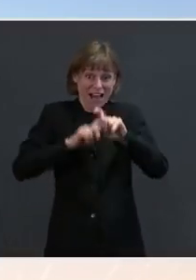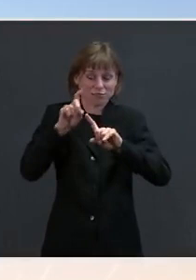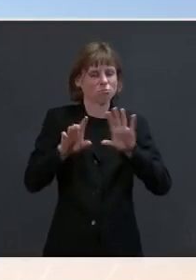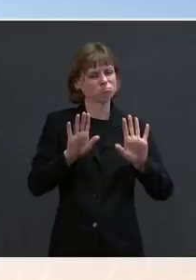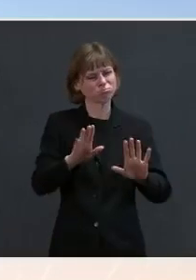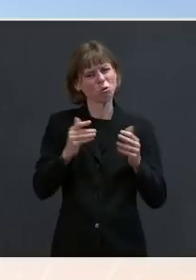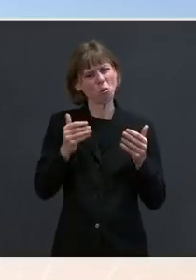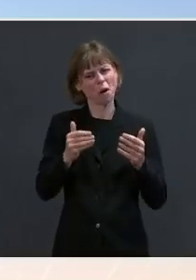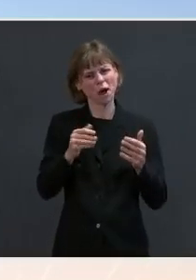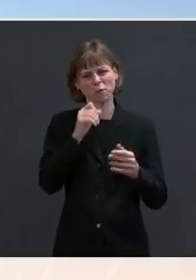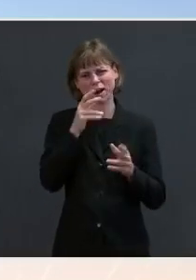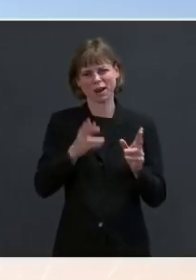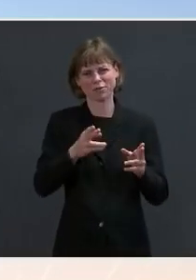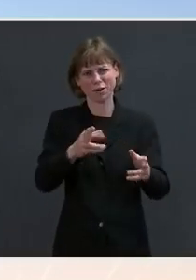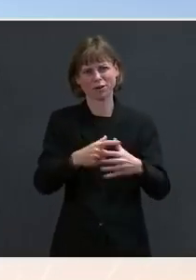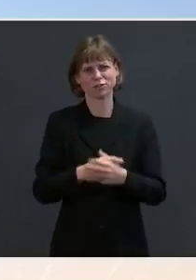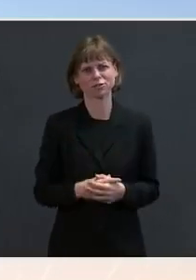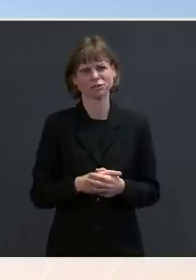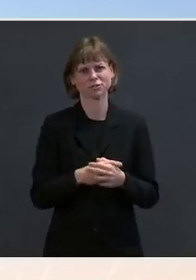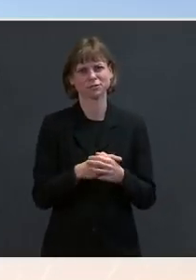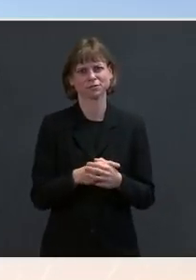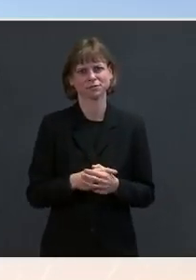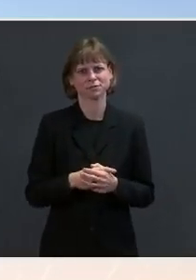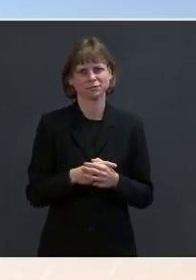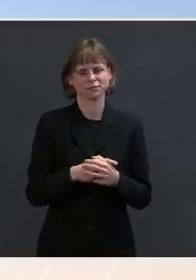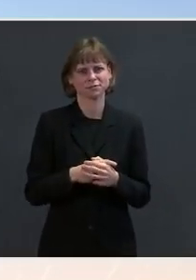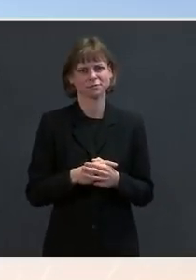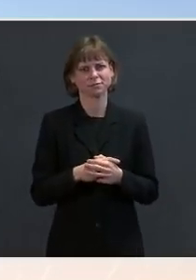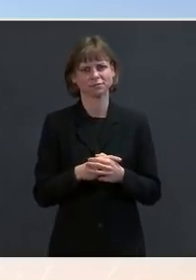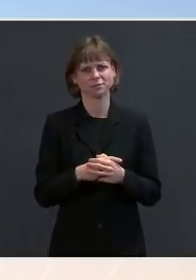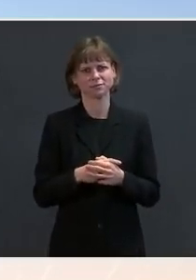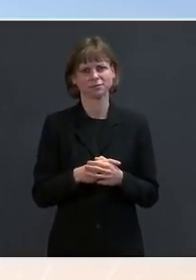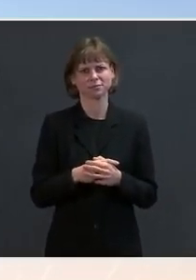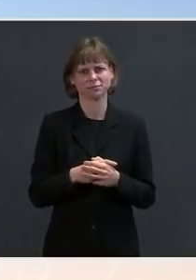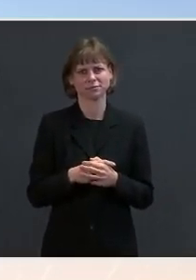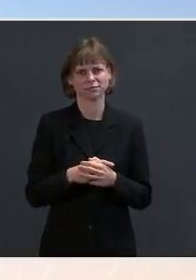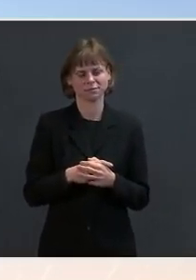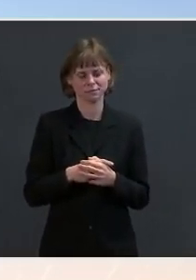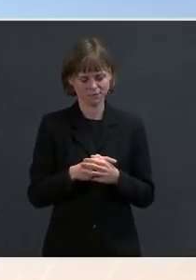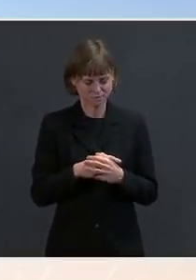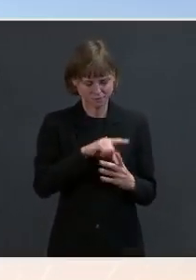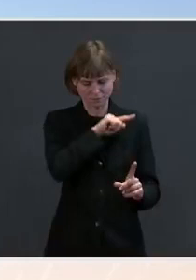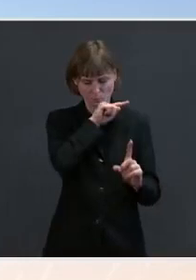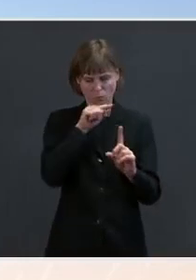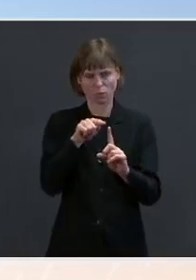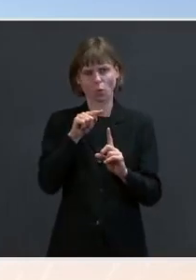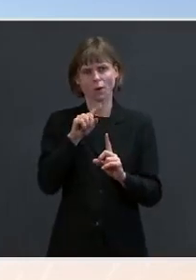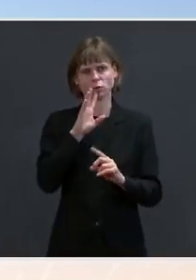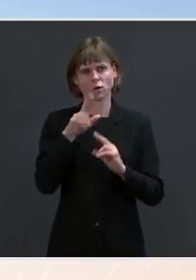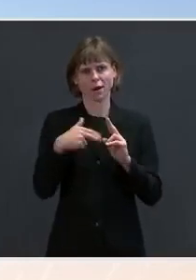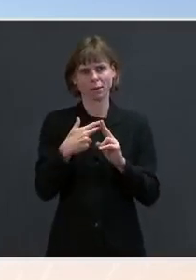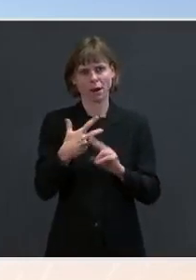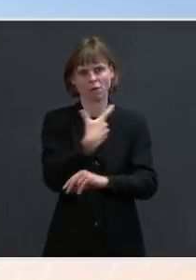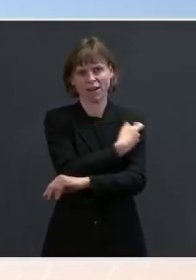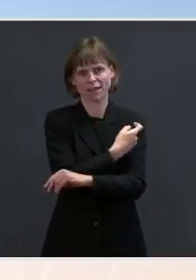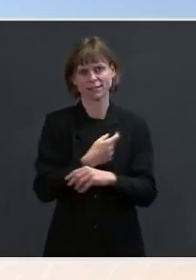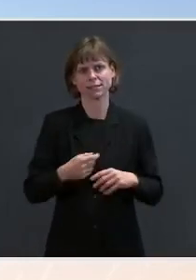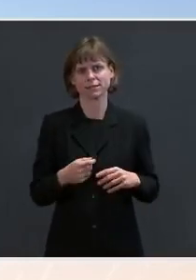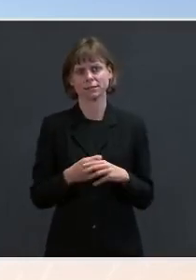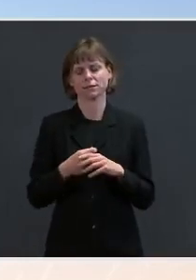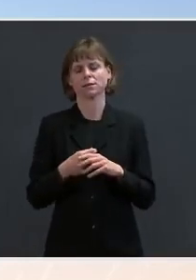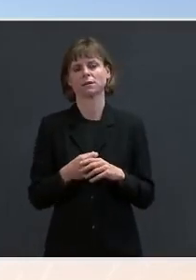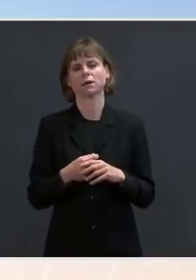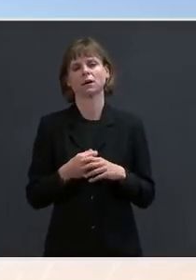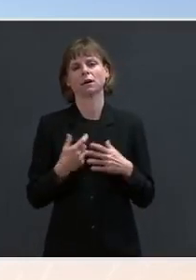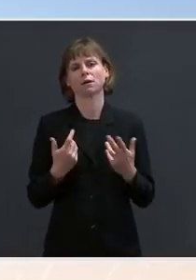I have a couple of questions on several different topics. Going back to the issue of vaccines, when is this